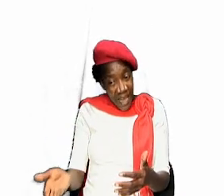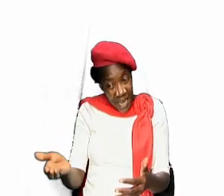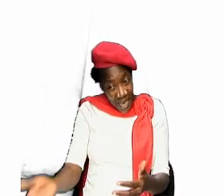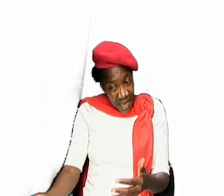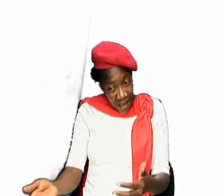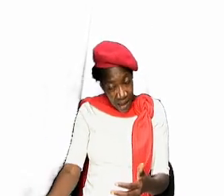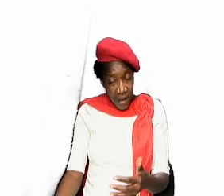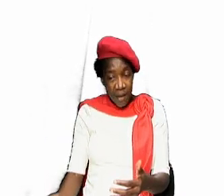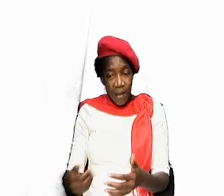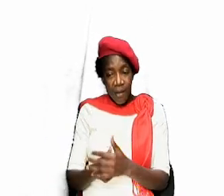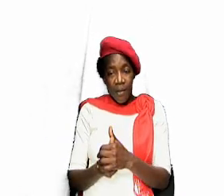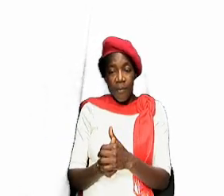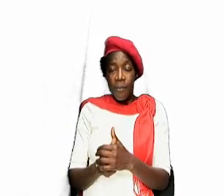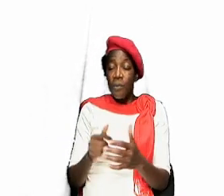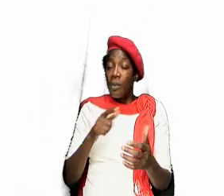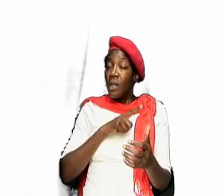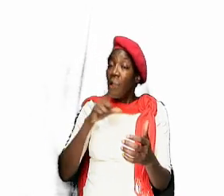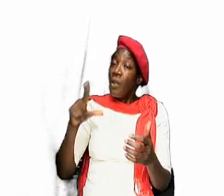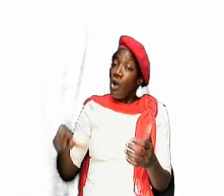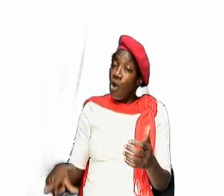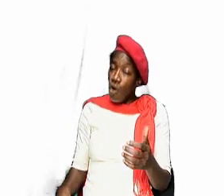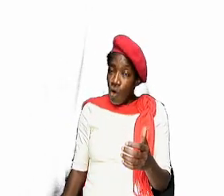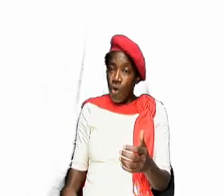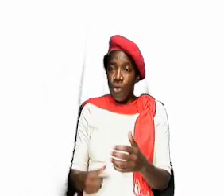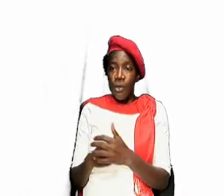David went to the Lord, and the Lord